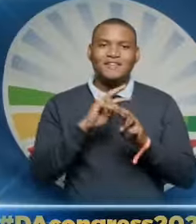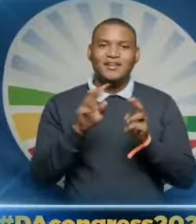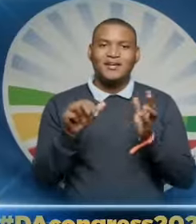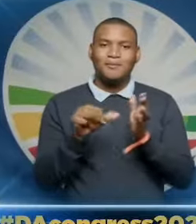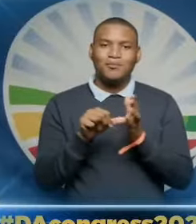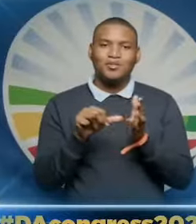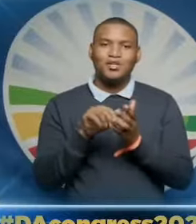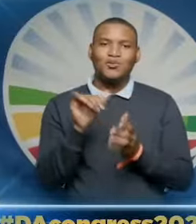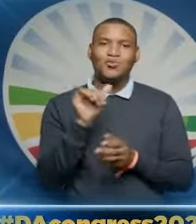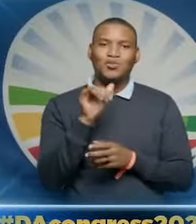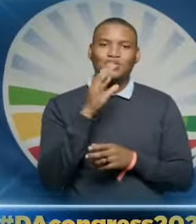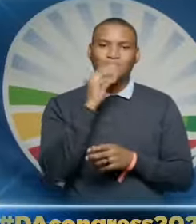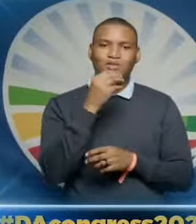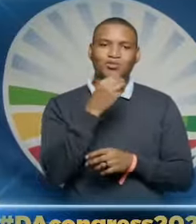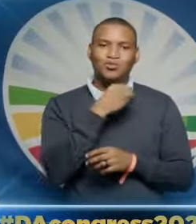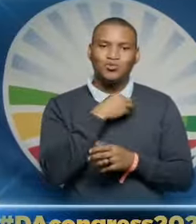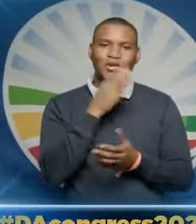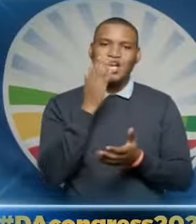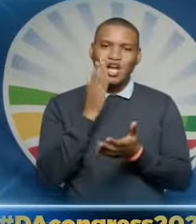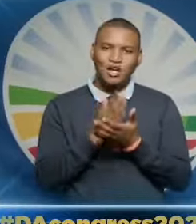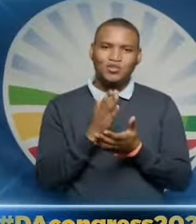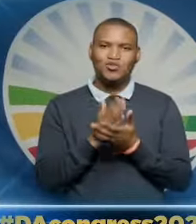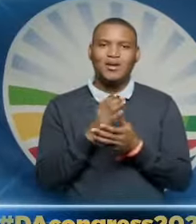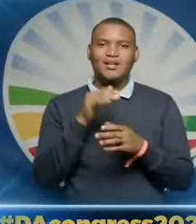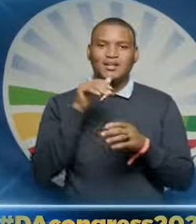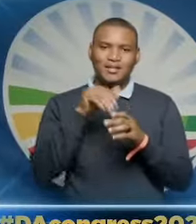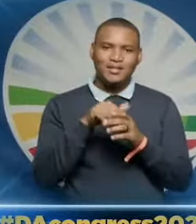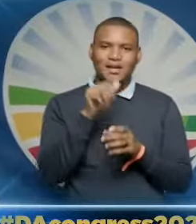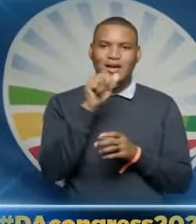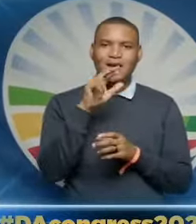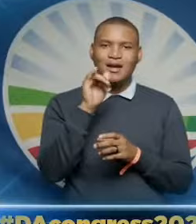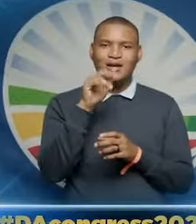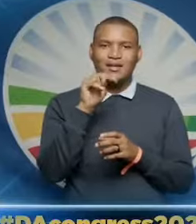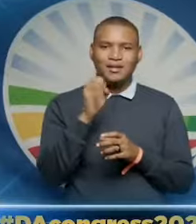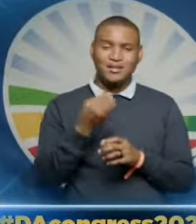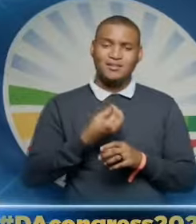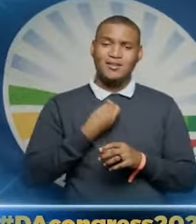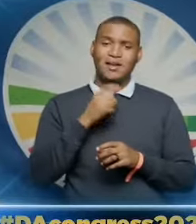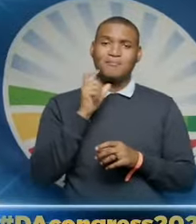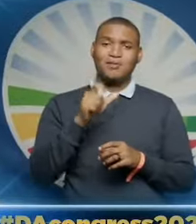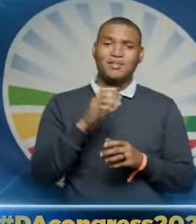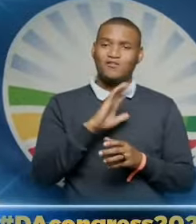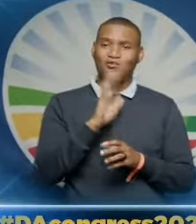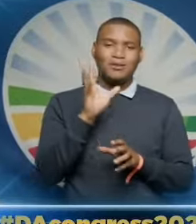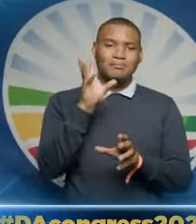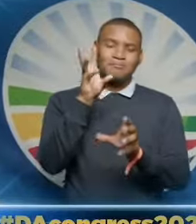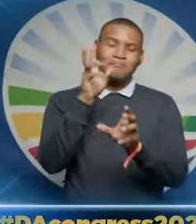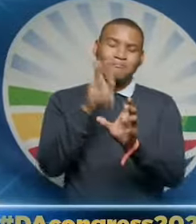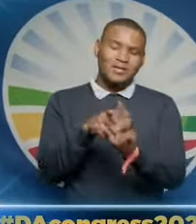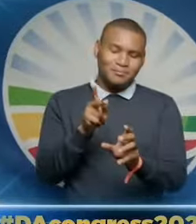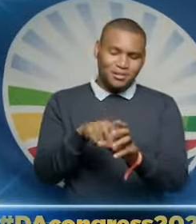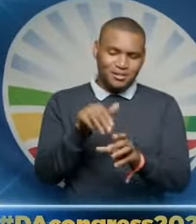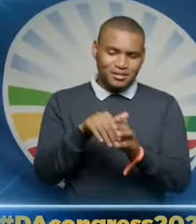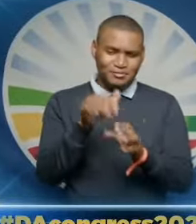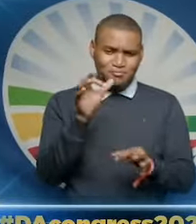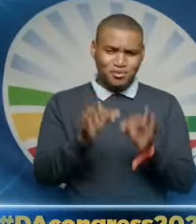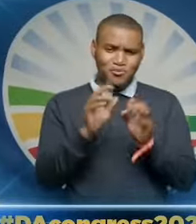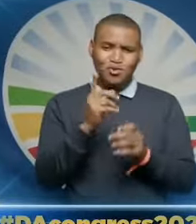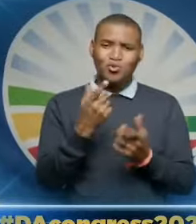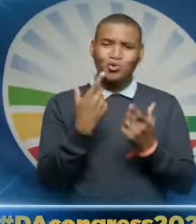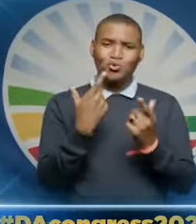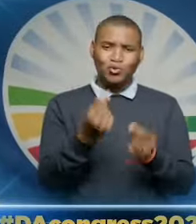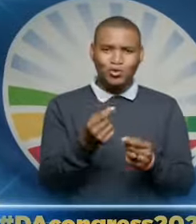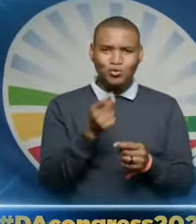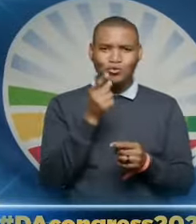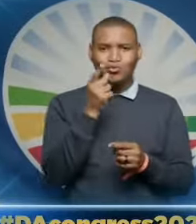important which speaks to actually being in the arena. As a young person, if you do not participate in politics, what you are doing is